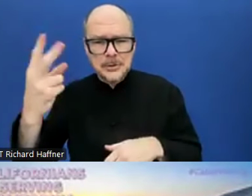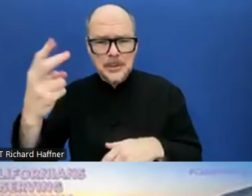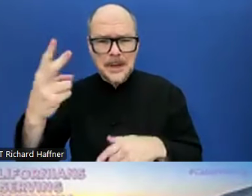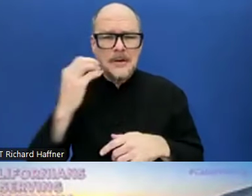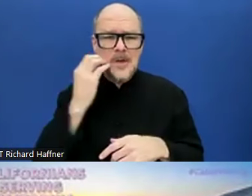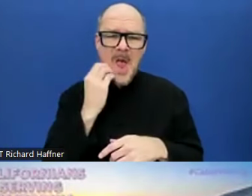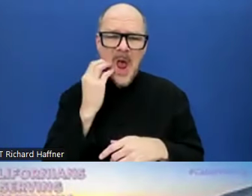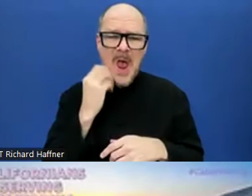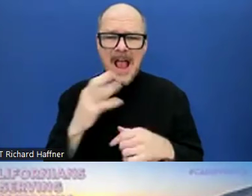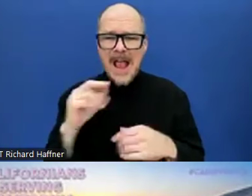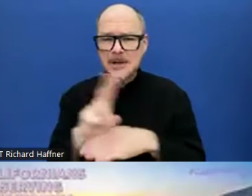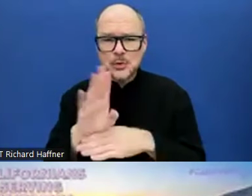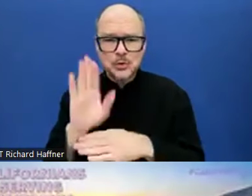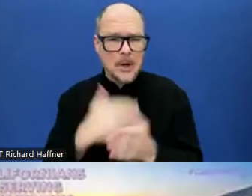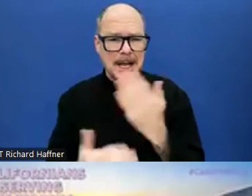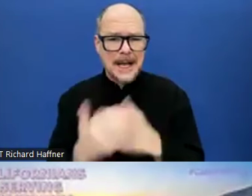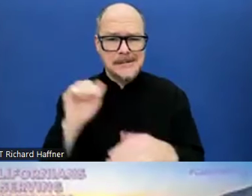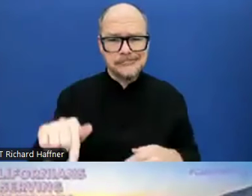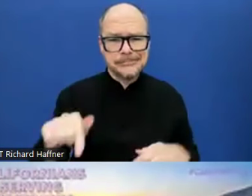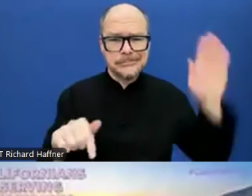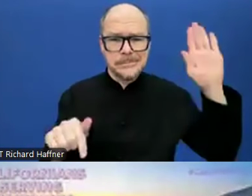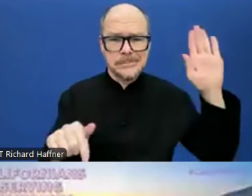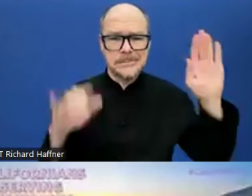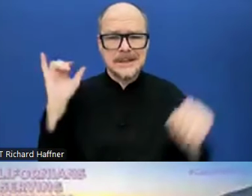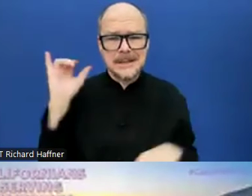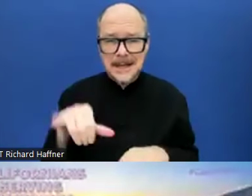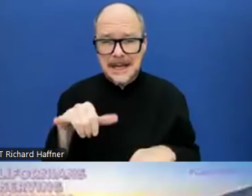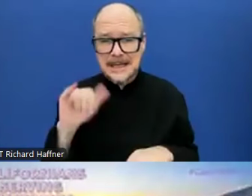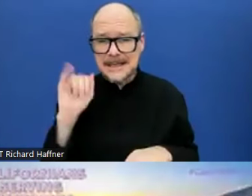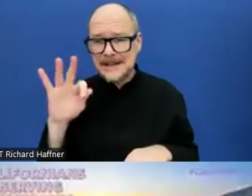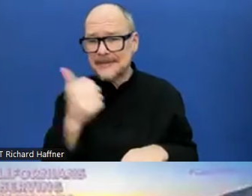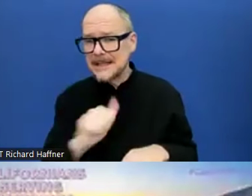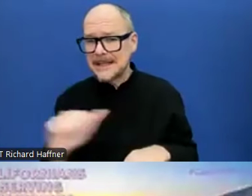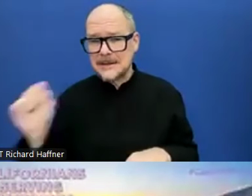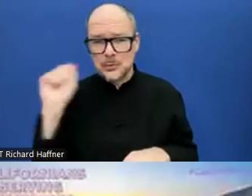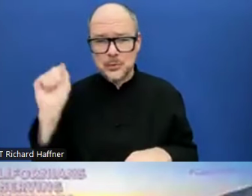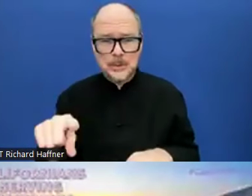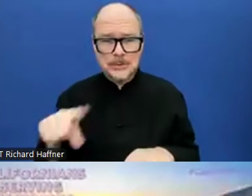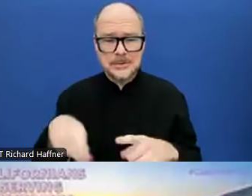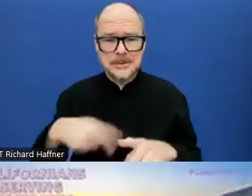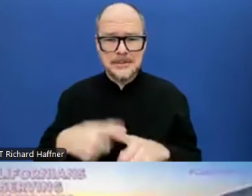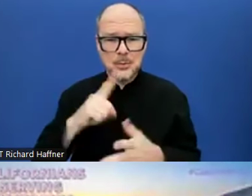the raised hand feature if you have any questions about what I've just described.